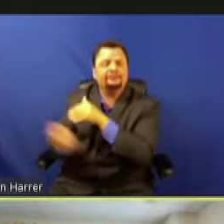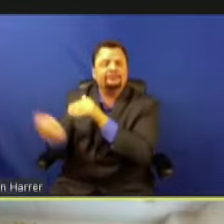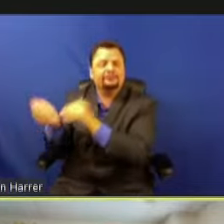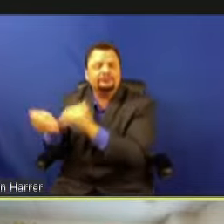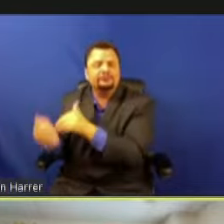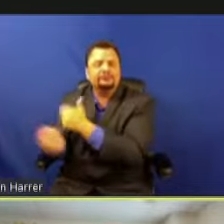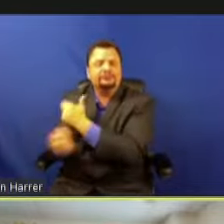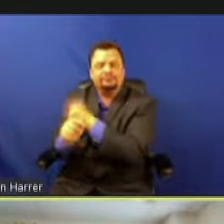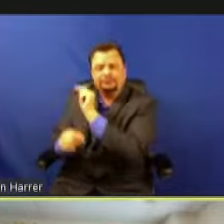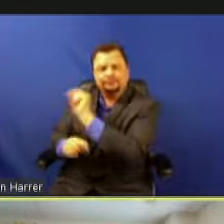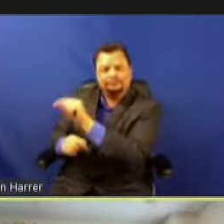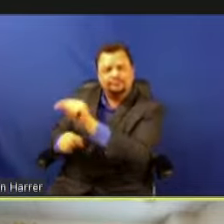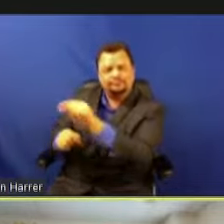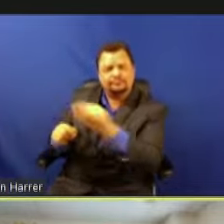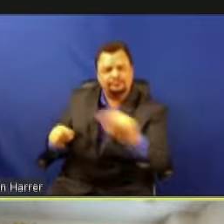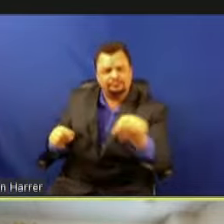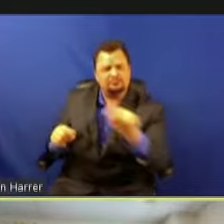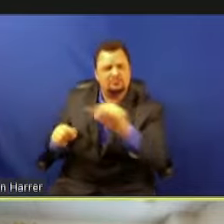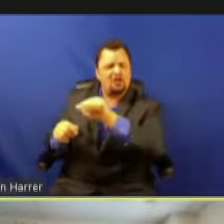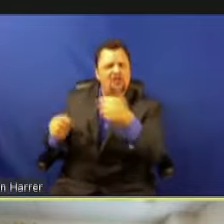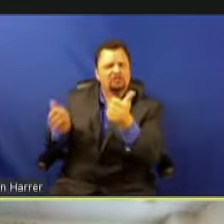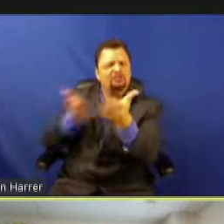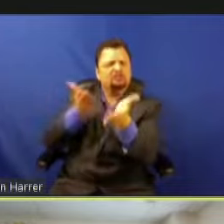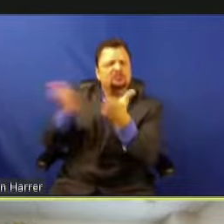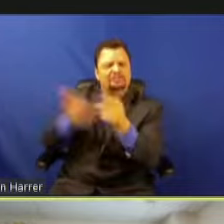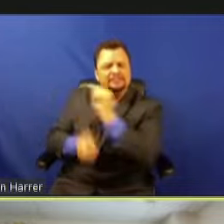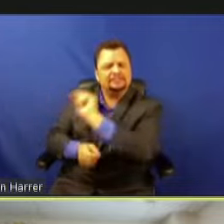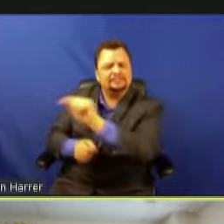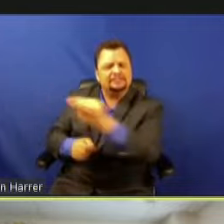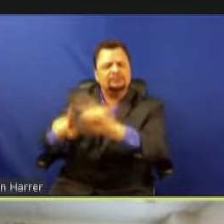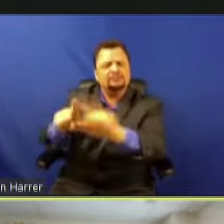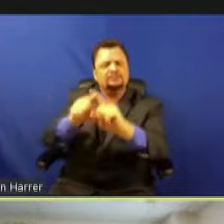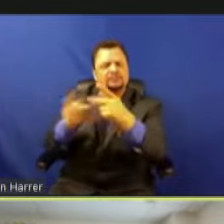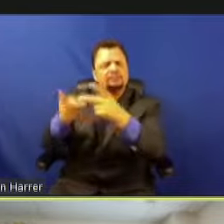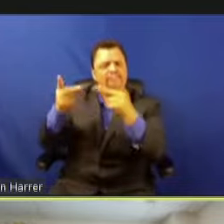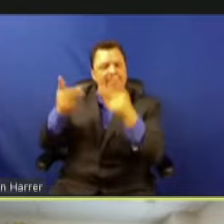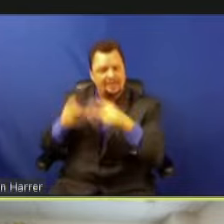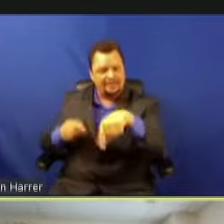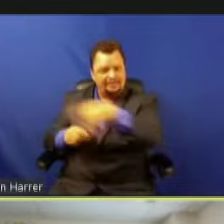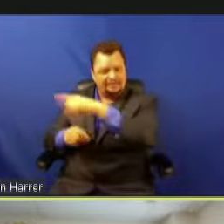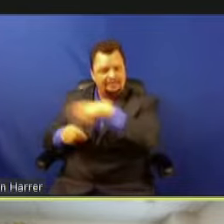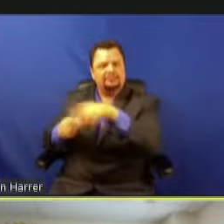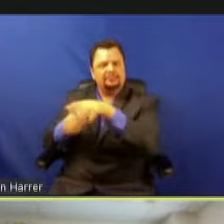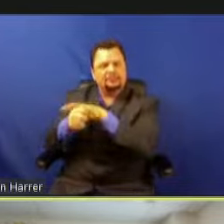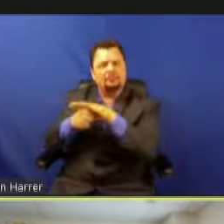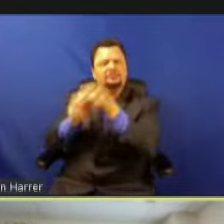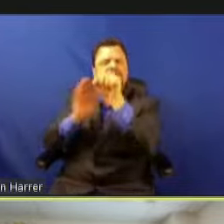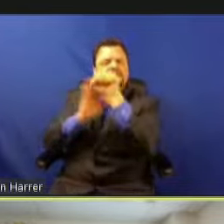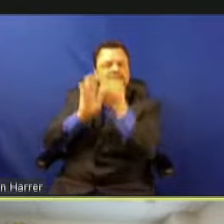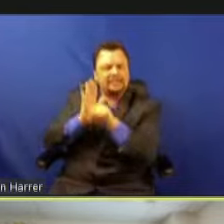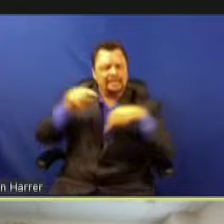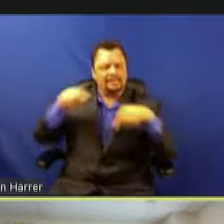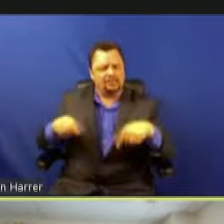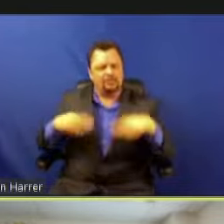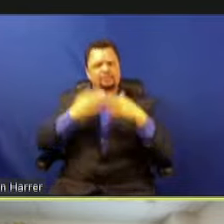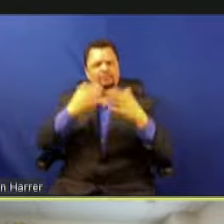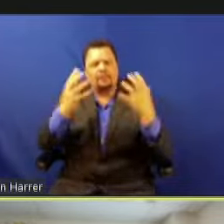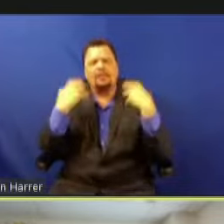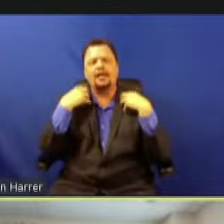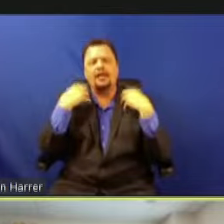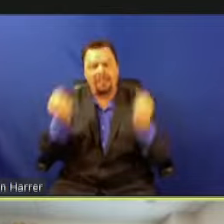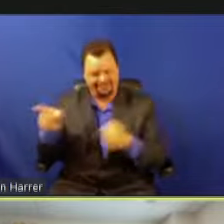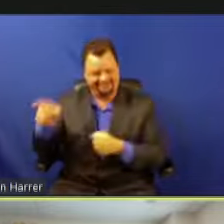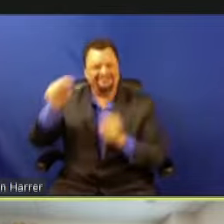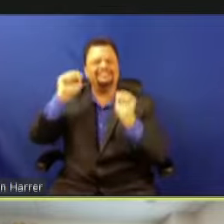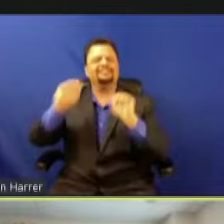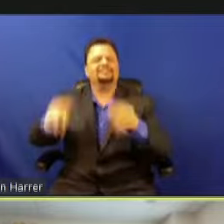work at the local and state public health level can deliver over 530,000 doses per week. So